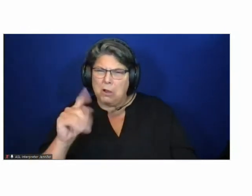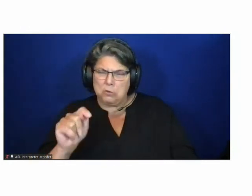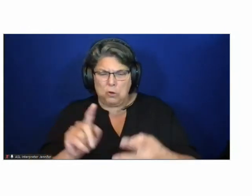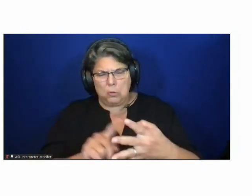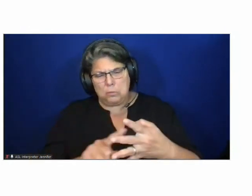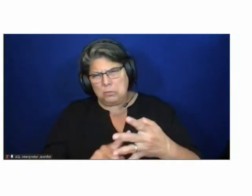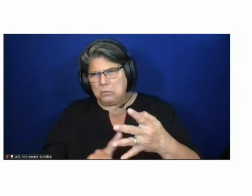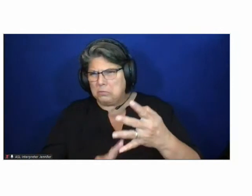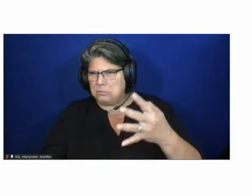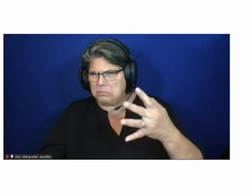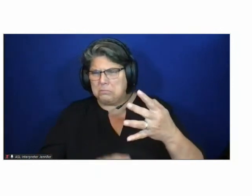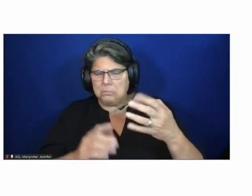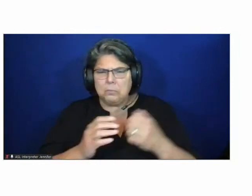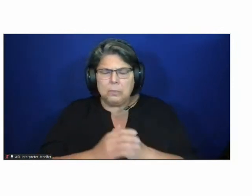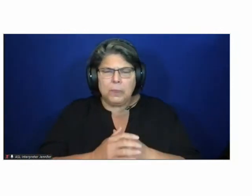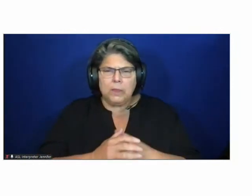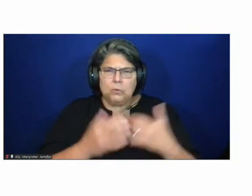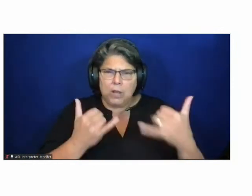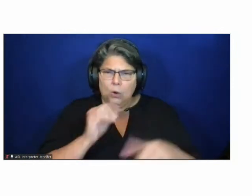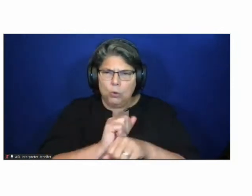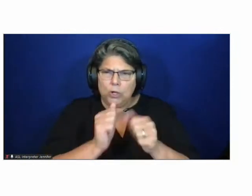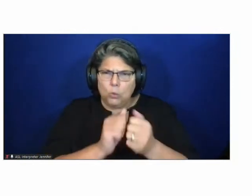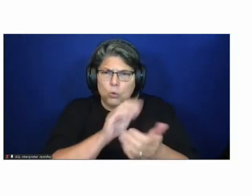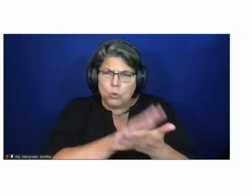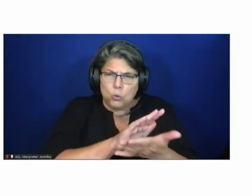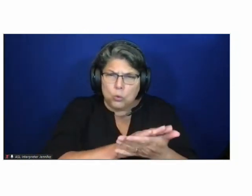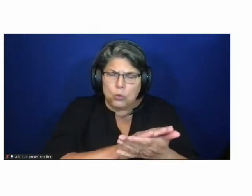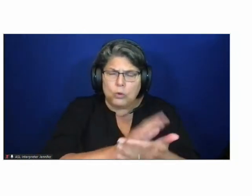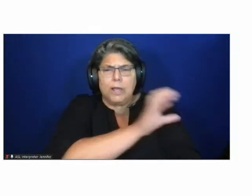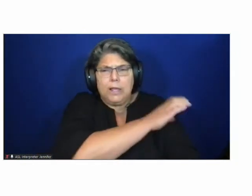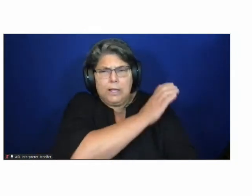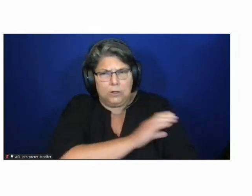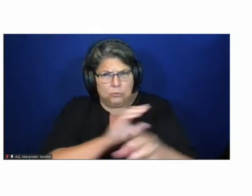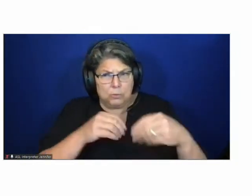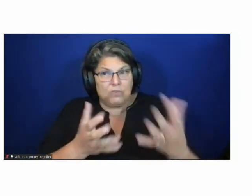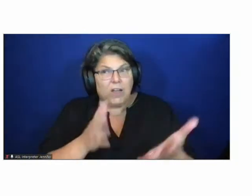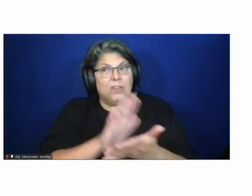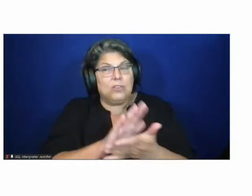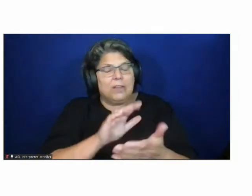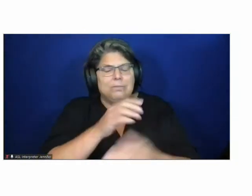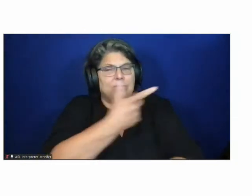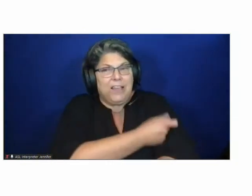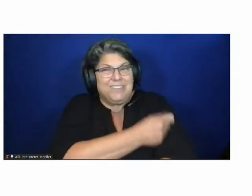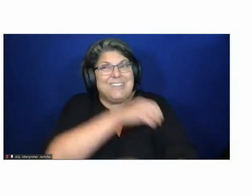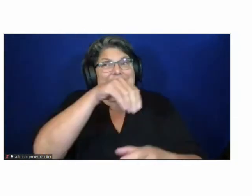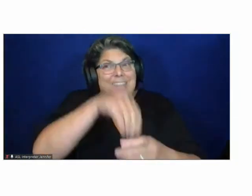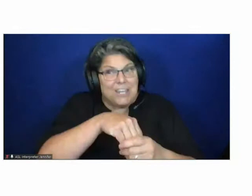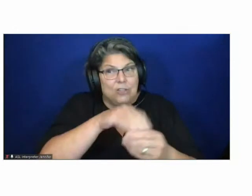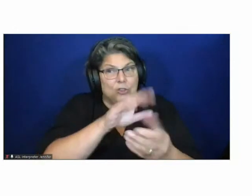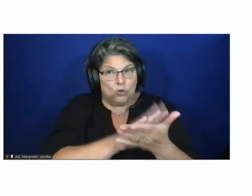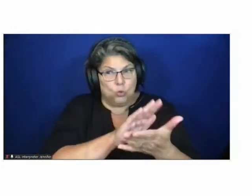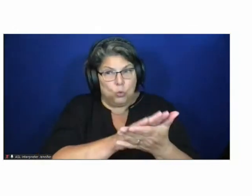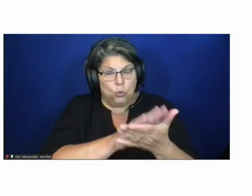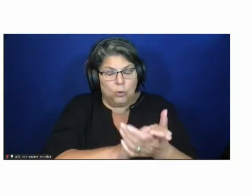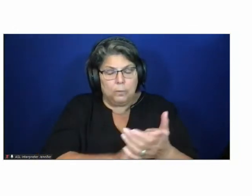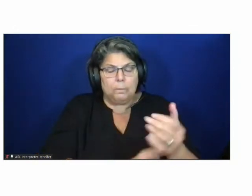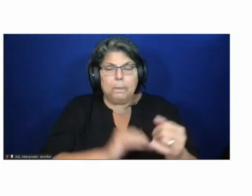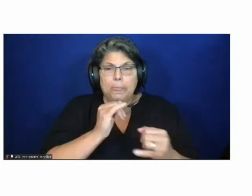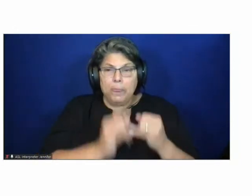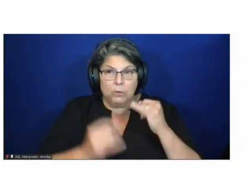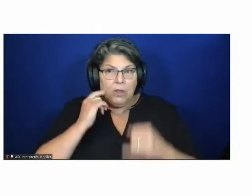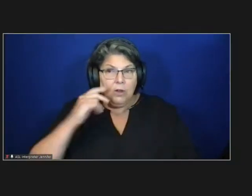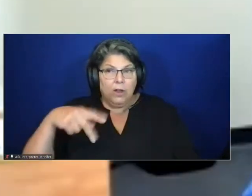working with the schools and the clinics to provide these vaccines in schools. Finally, we're hearing that Pfizer vaccines for